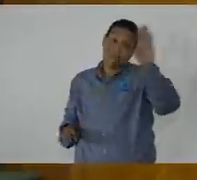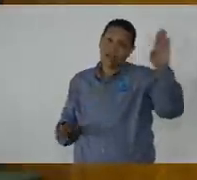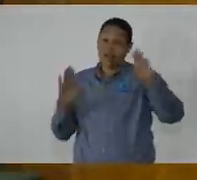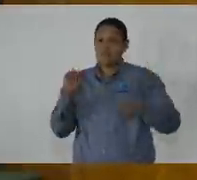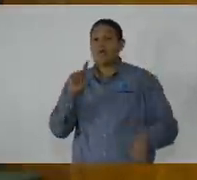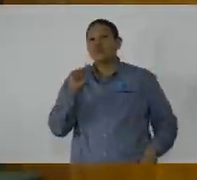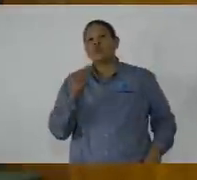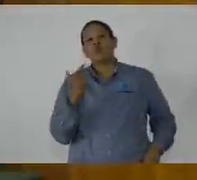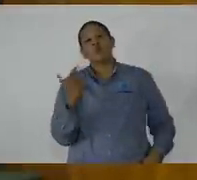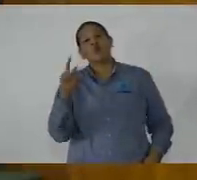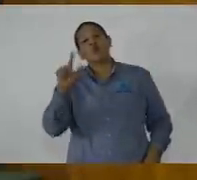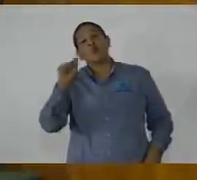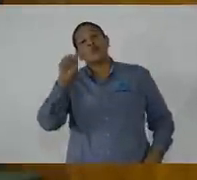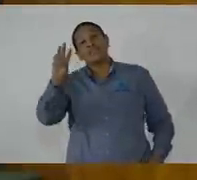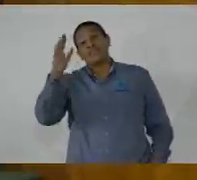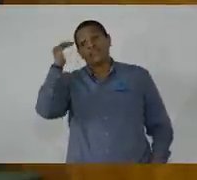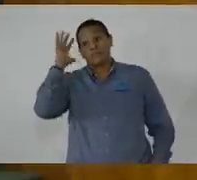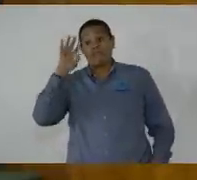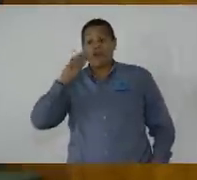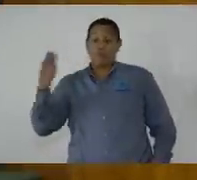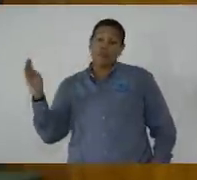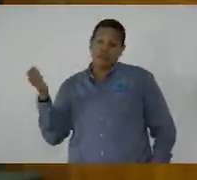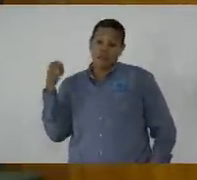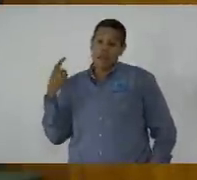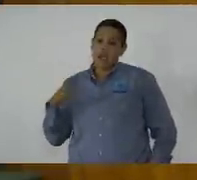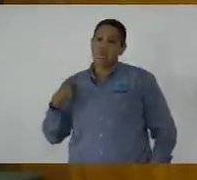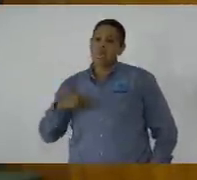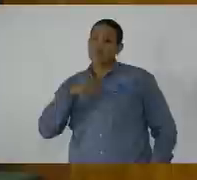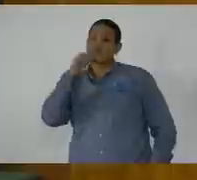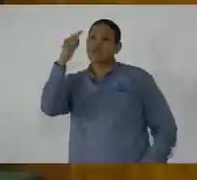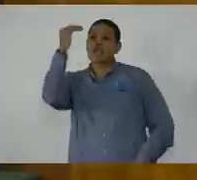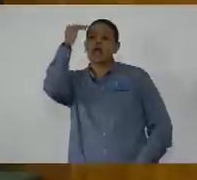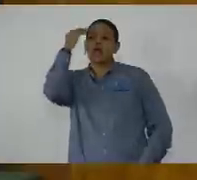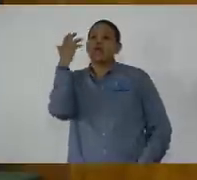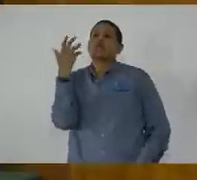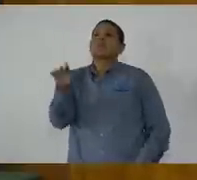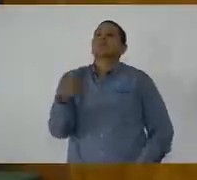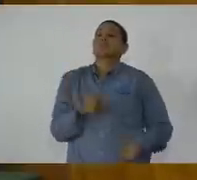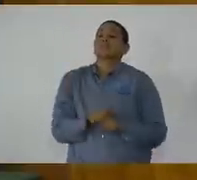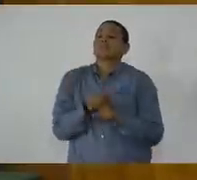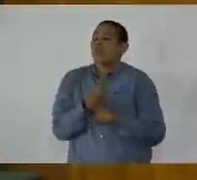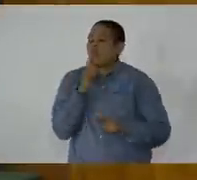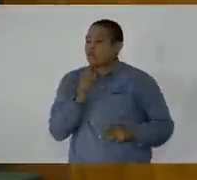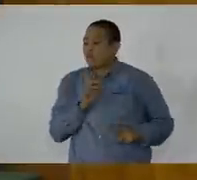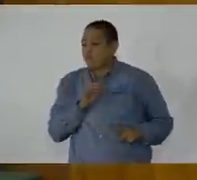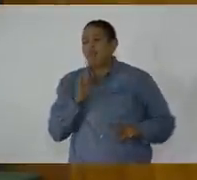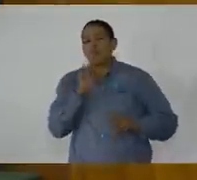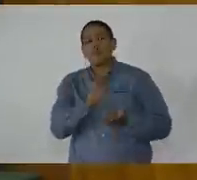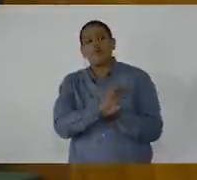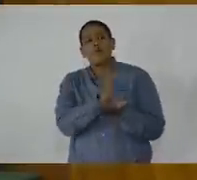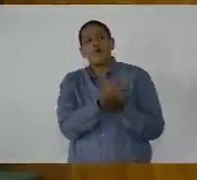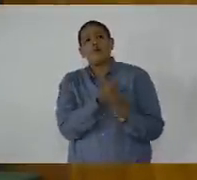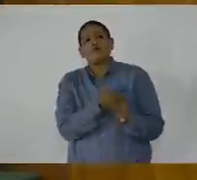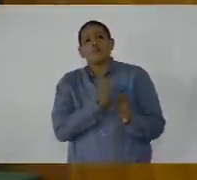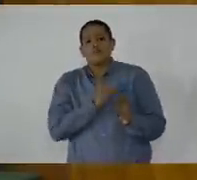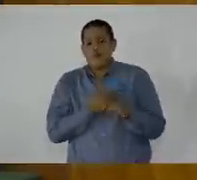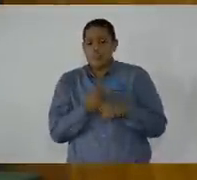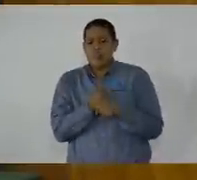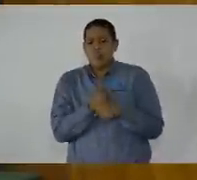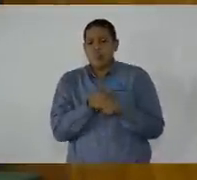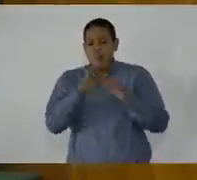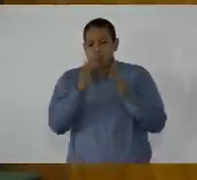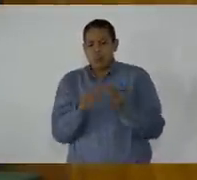billion by 2026. We are aware, Madam Speaker, that a significant amount of our craft